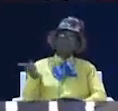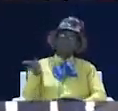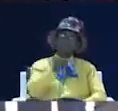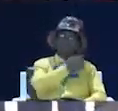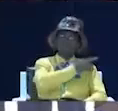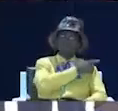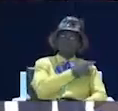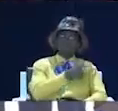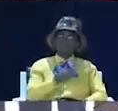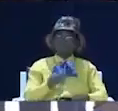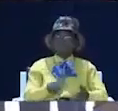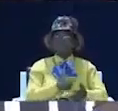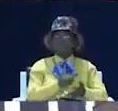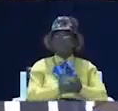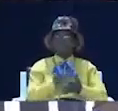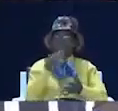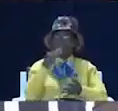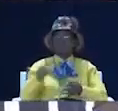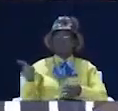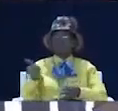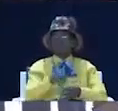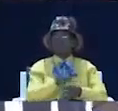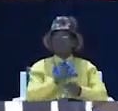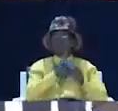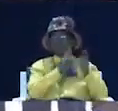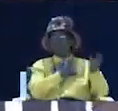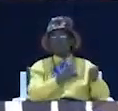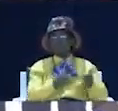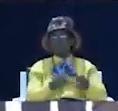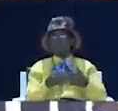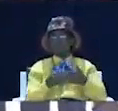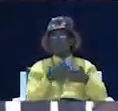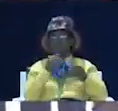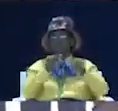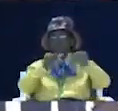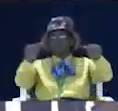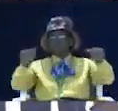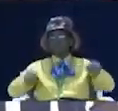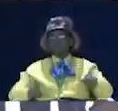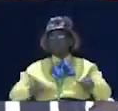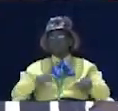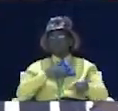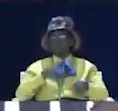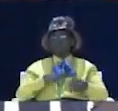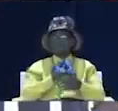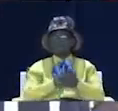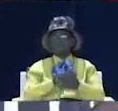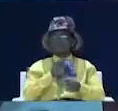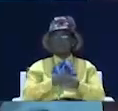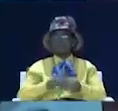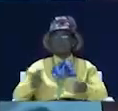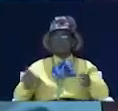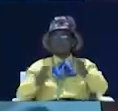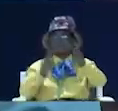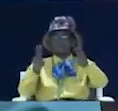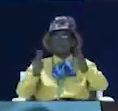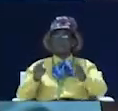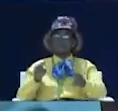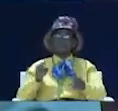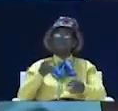those of you already before the altar and those of you on the way, cry to the Almighty God.